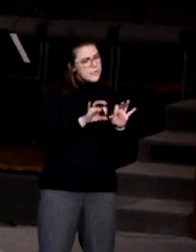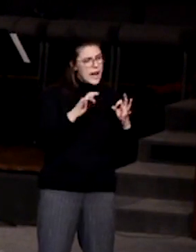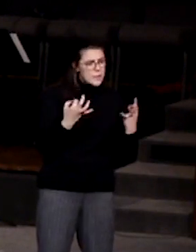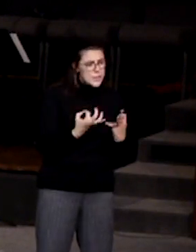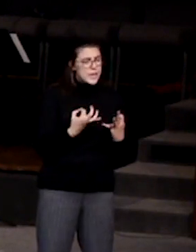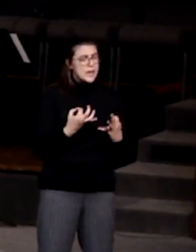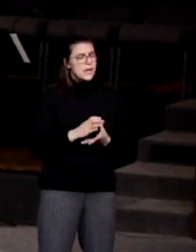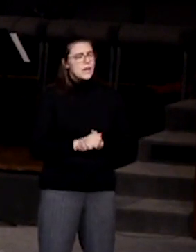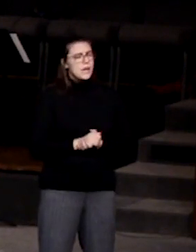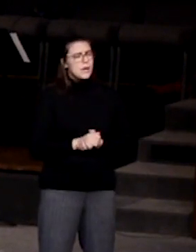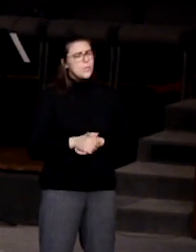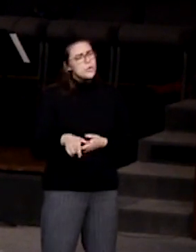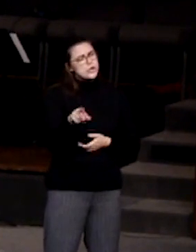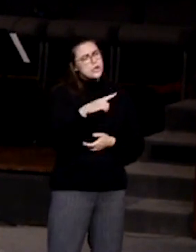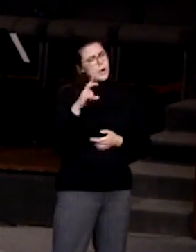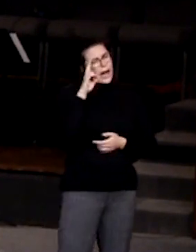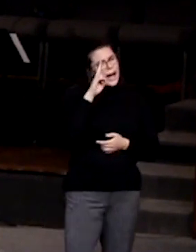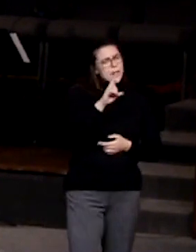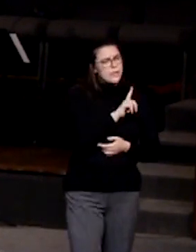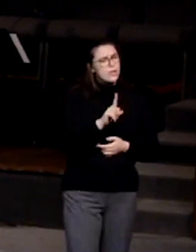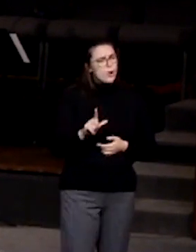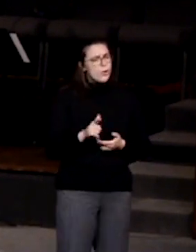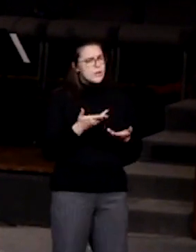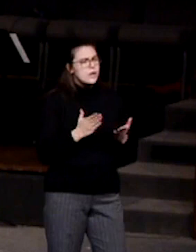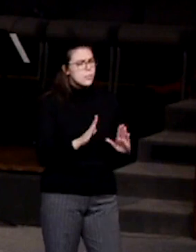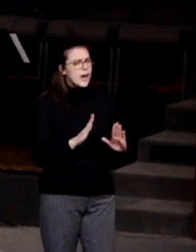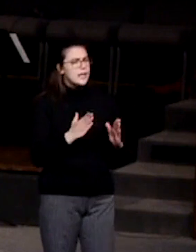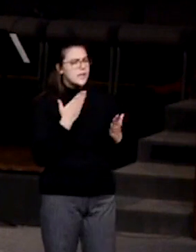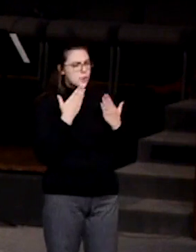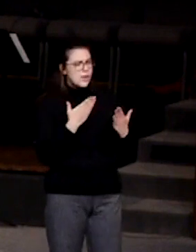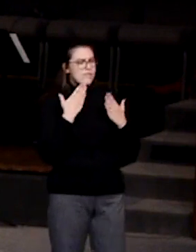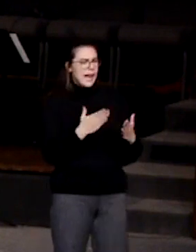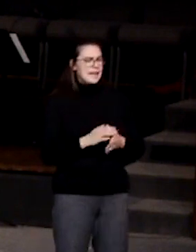would you honor the Lord in the way that you give thanks?